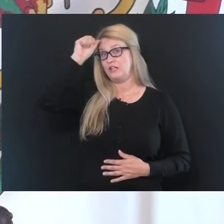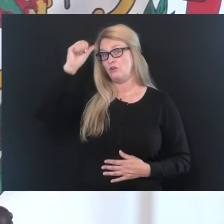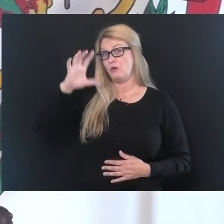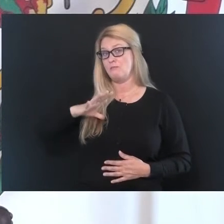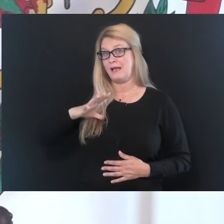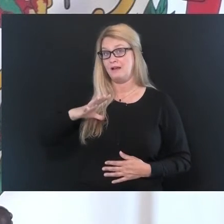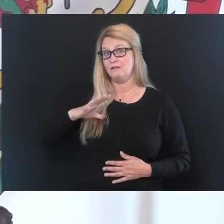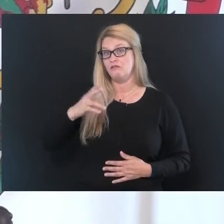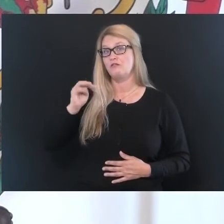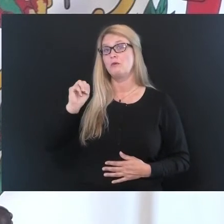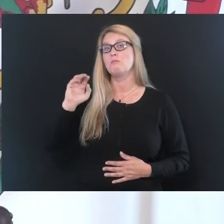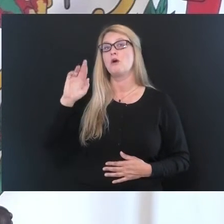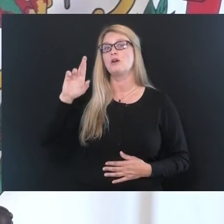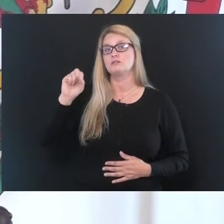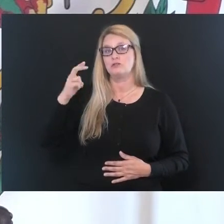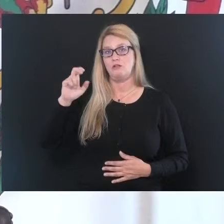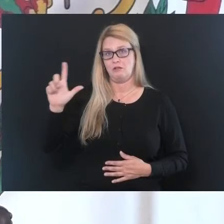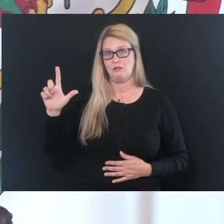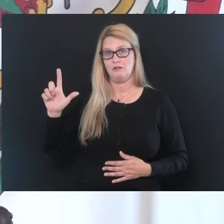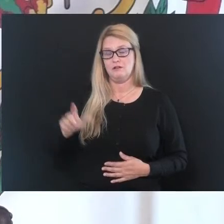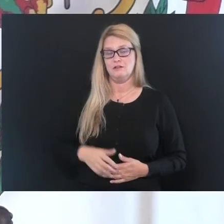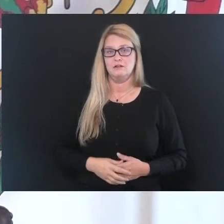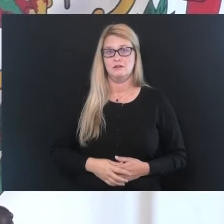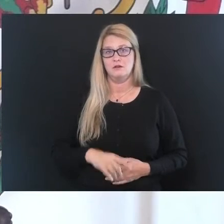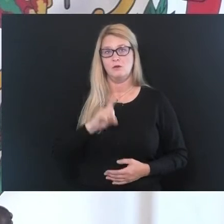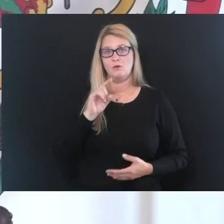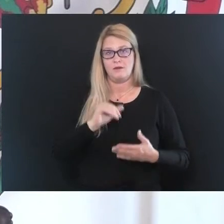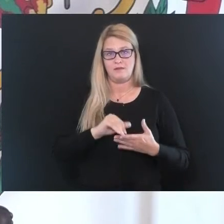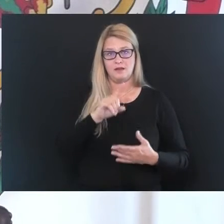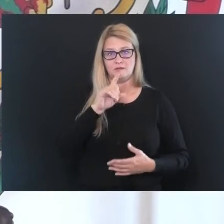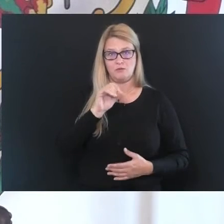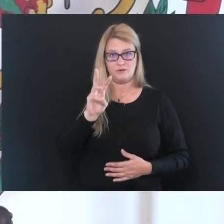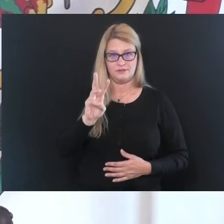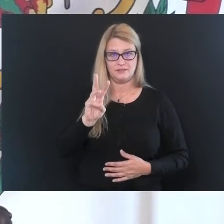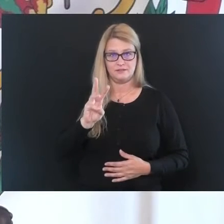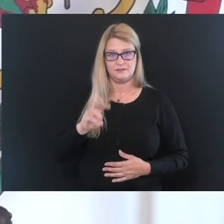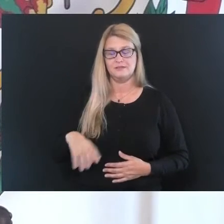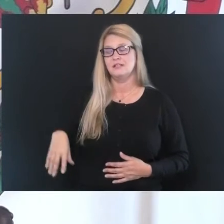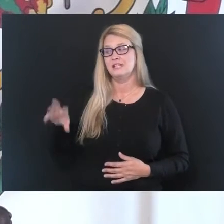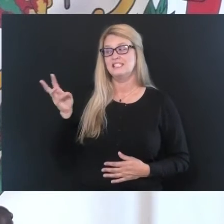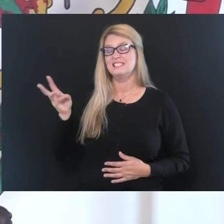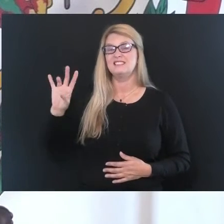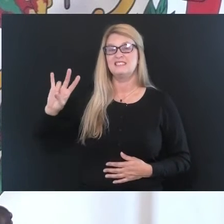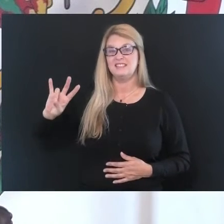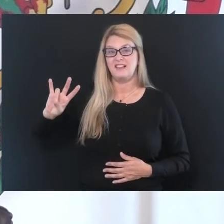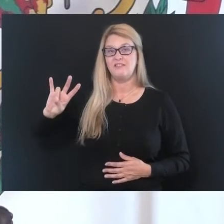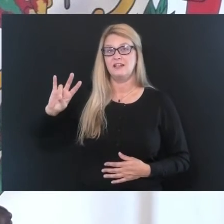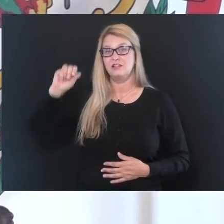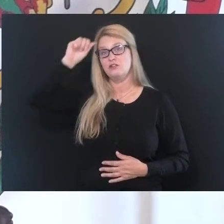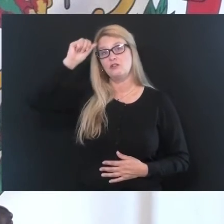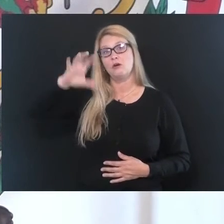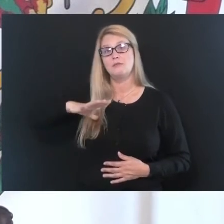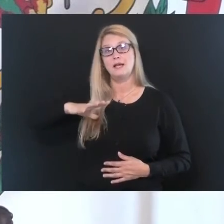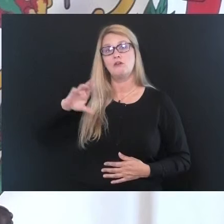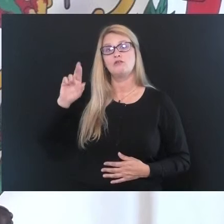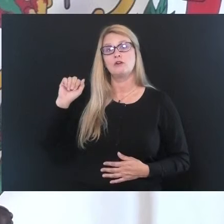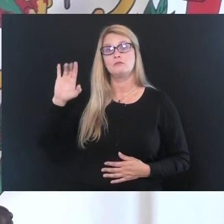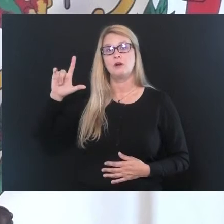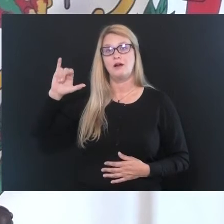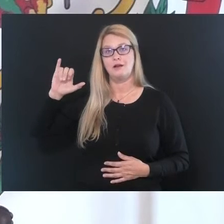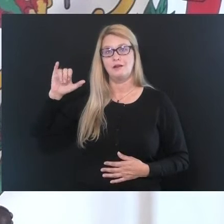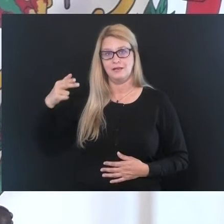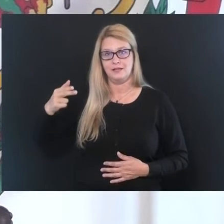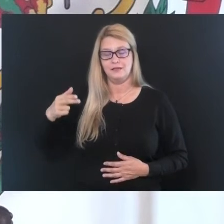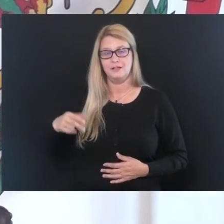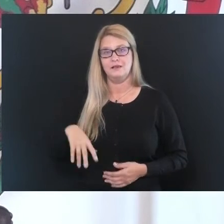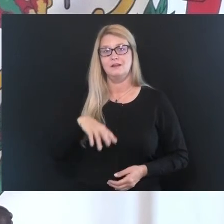Marshall County. Our 1,106th death, a 67-year-old male from Raleigh County.